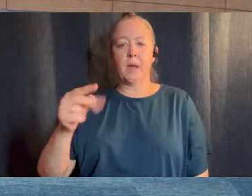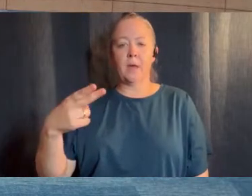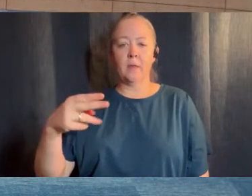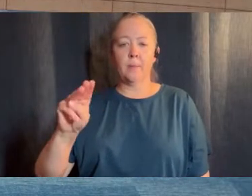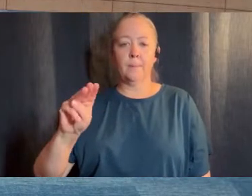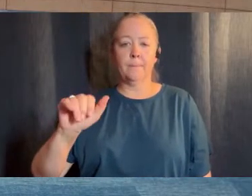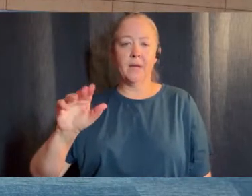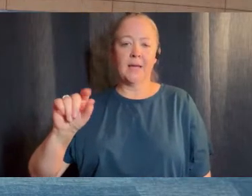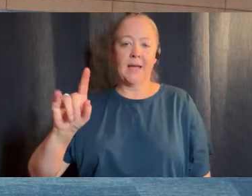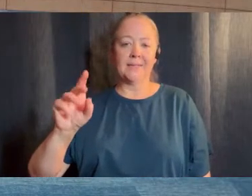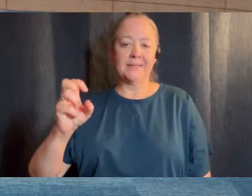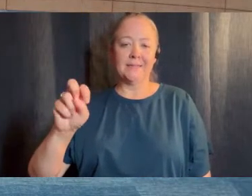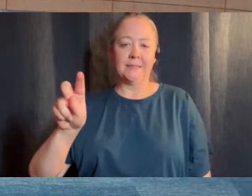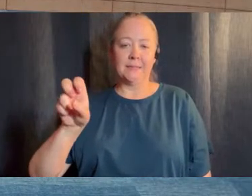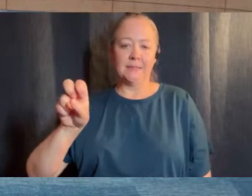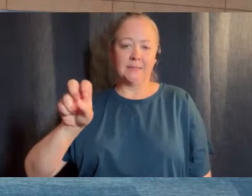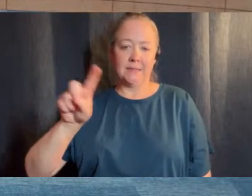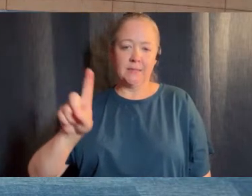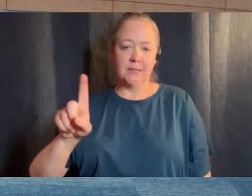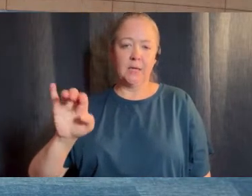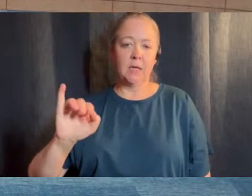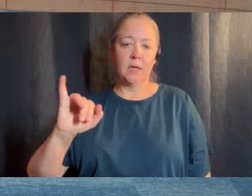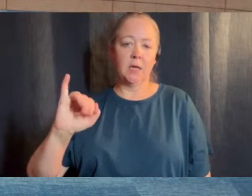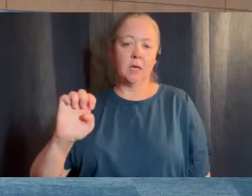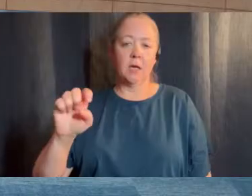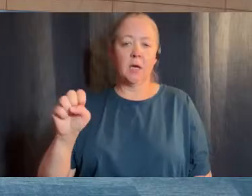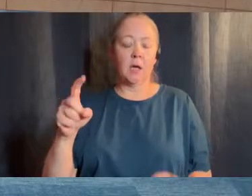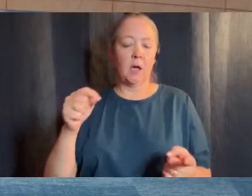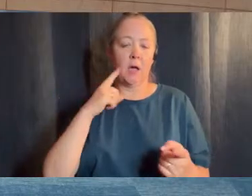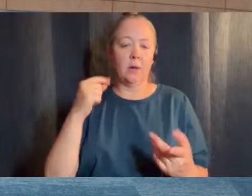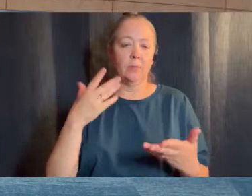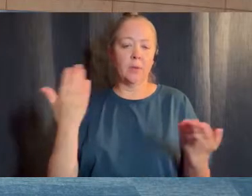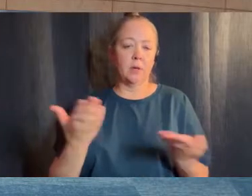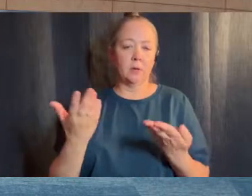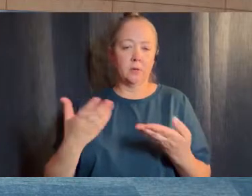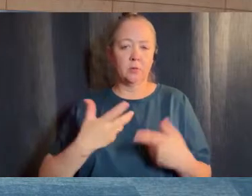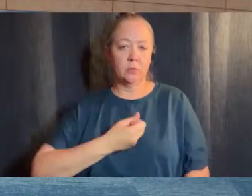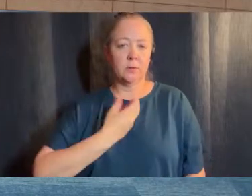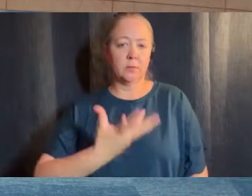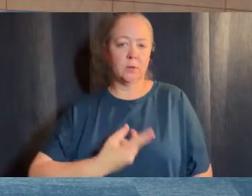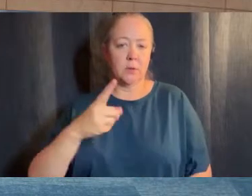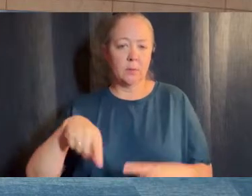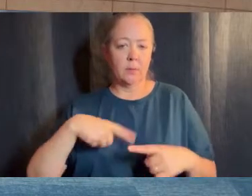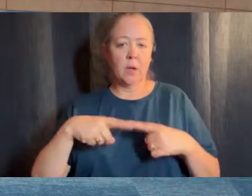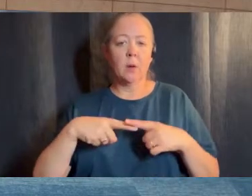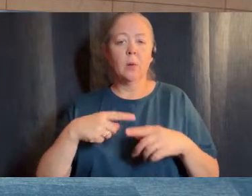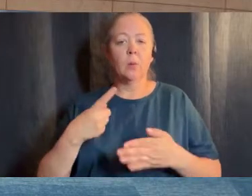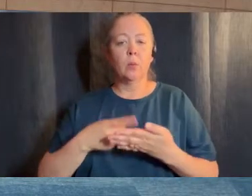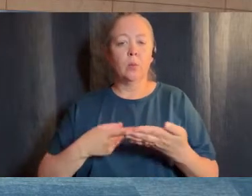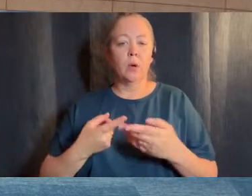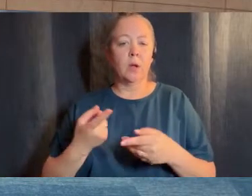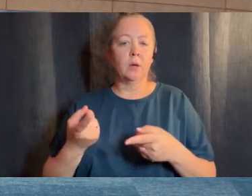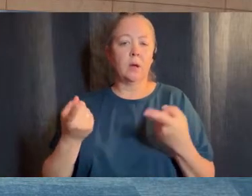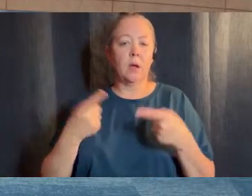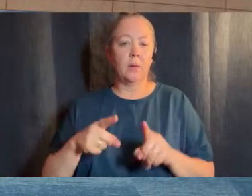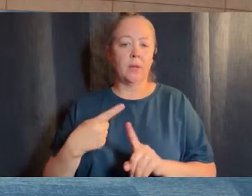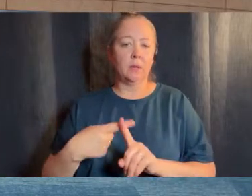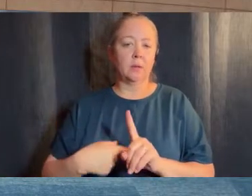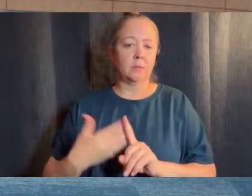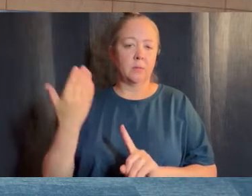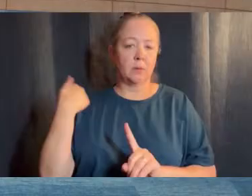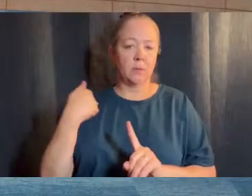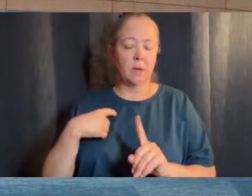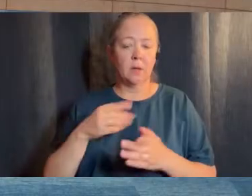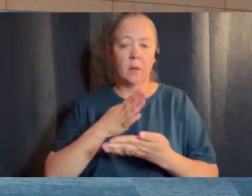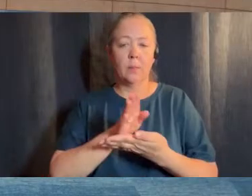to also talk about what happened earlier, or last month, I guess at this time. The budget process is not a one-night event. The budget vote